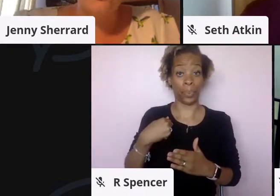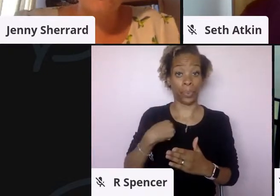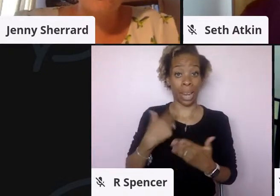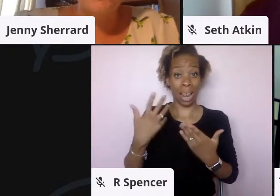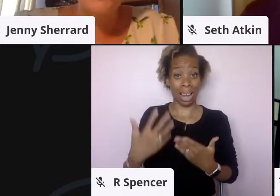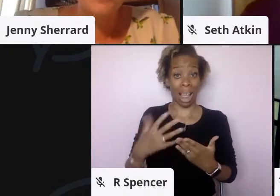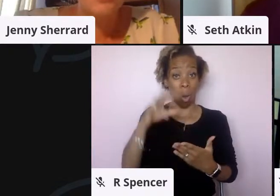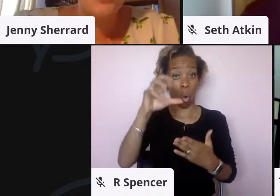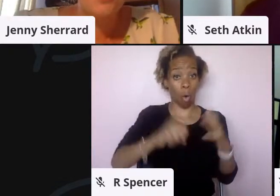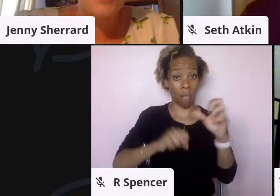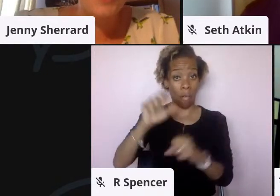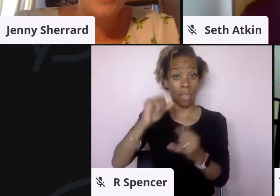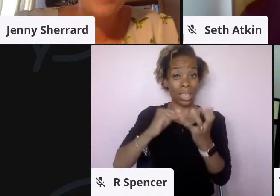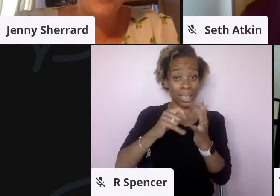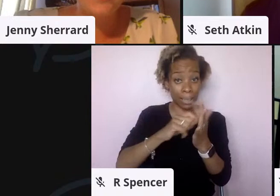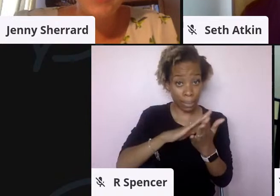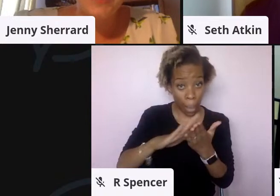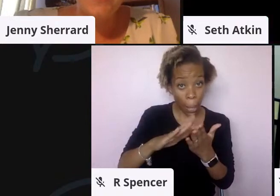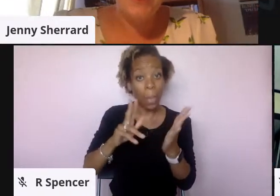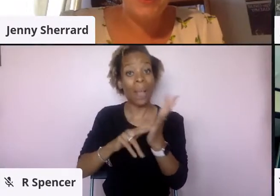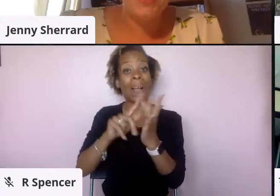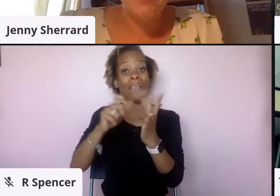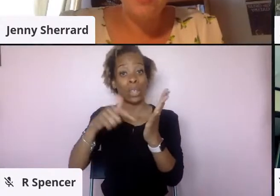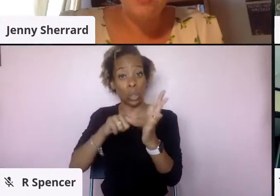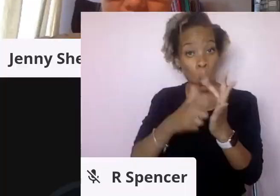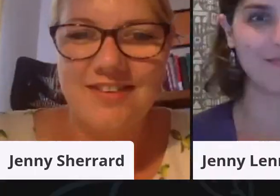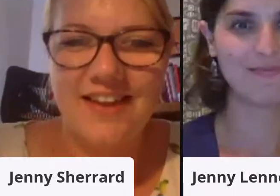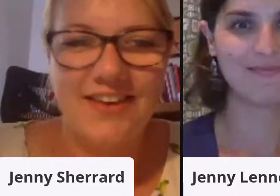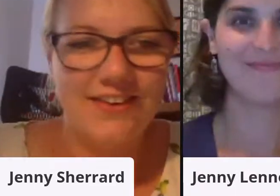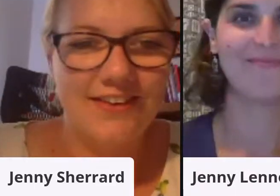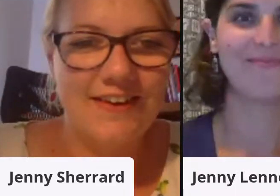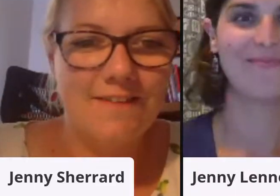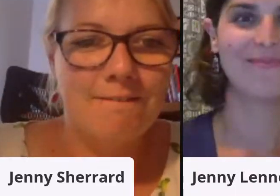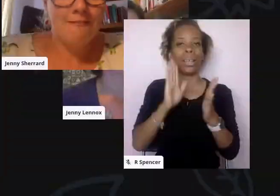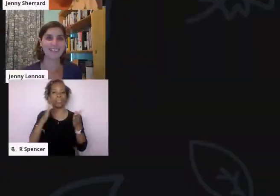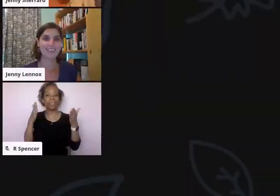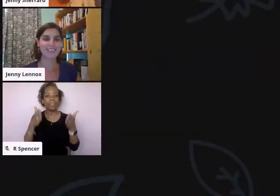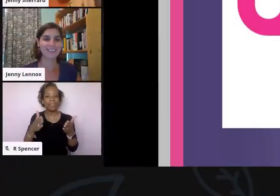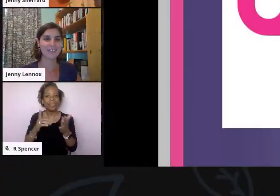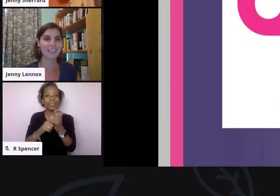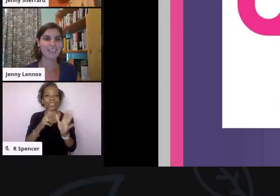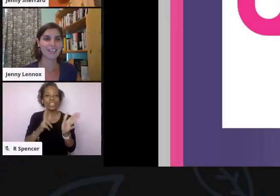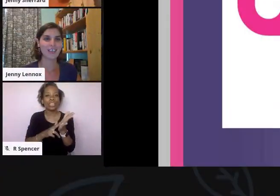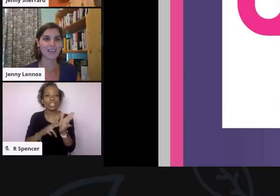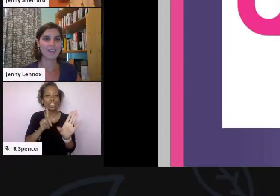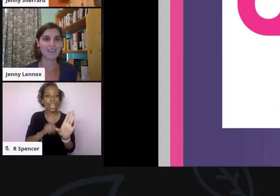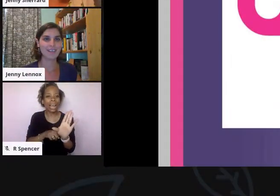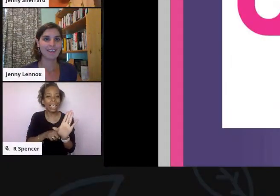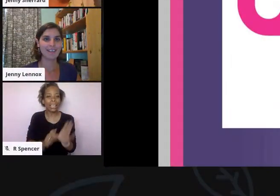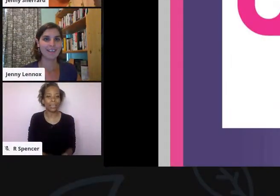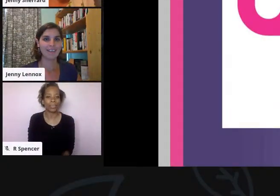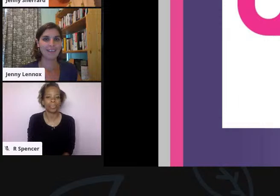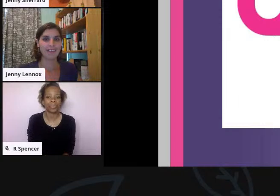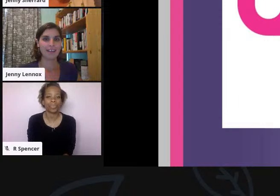Jenny's got up a presentation as well. So I will just do that now. And thank you.